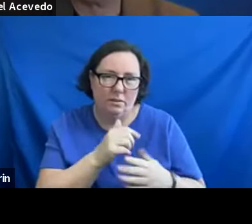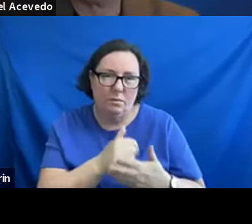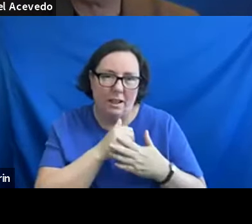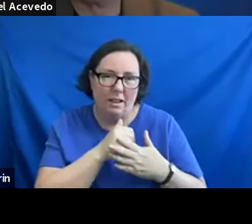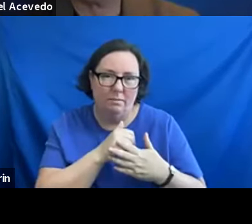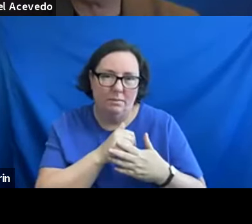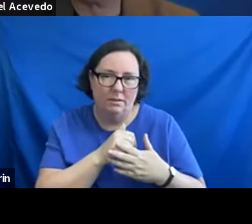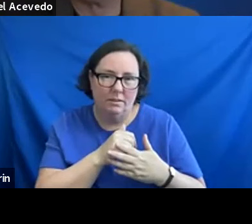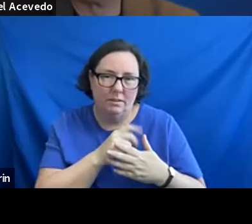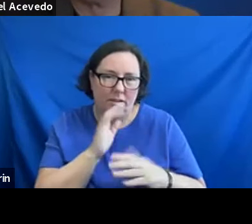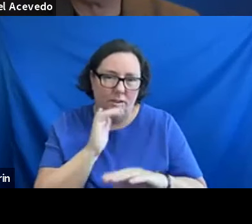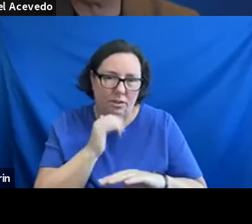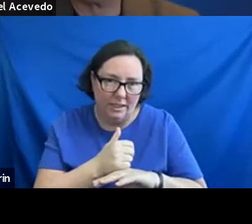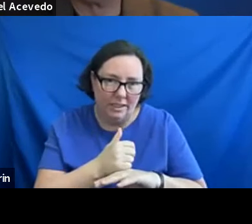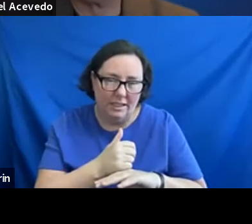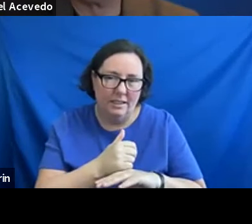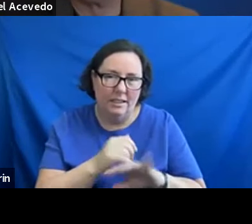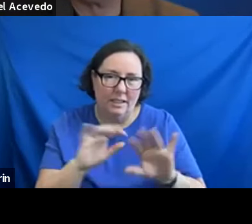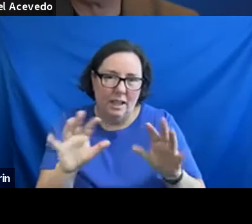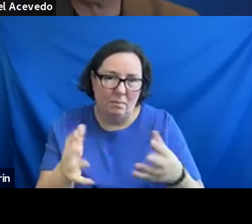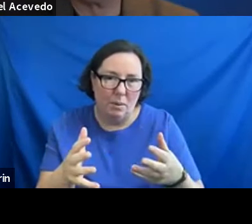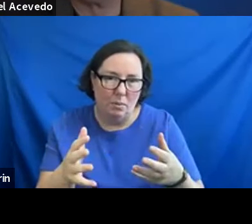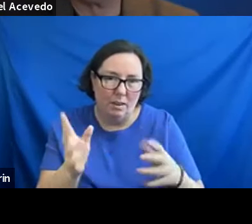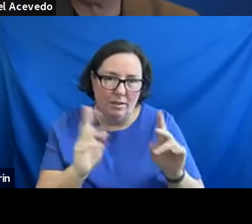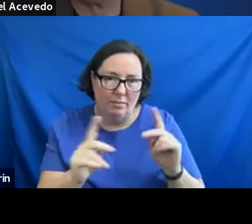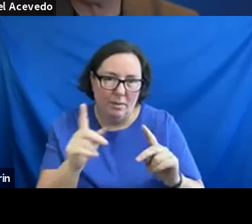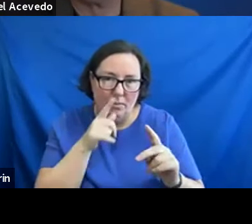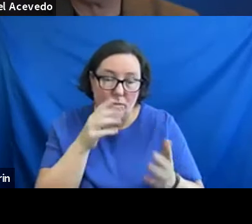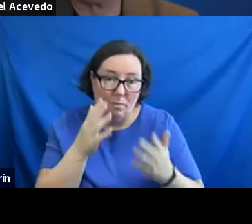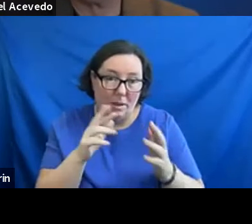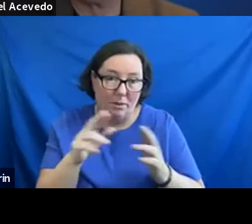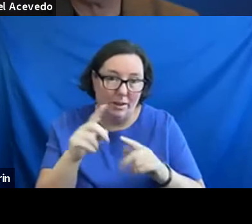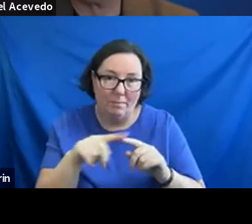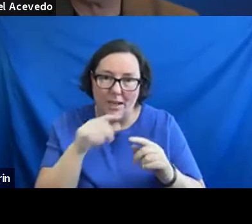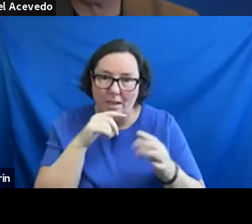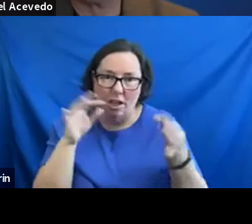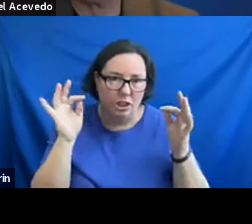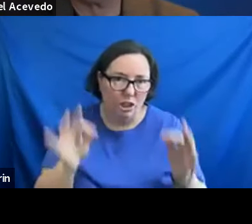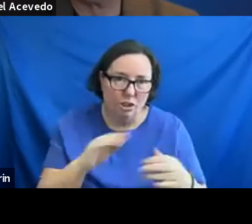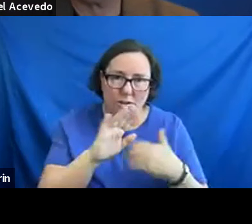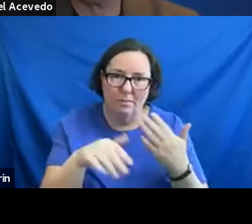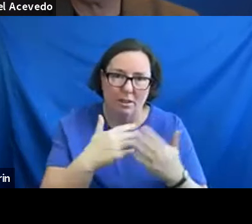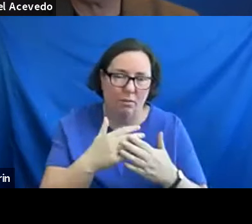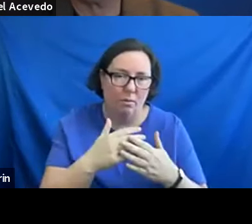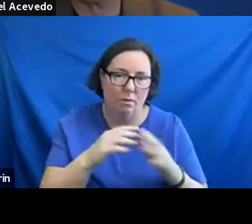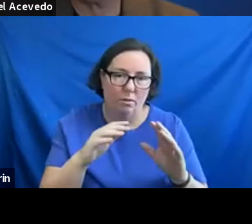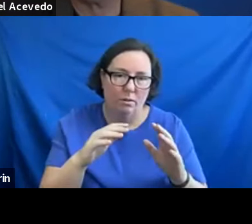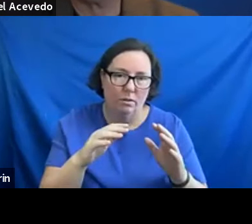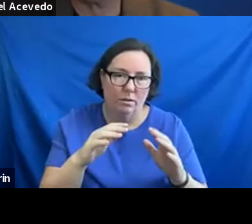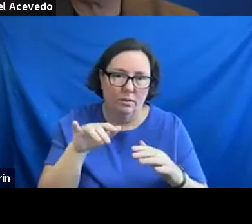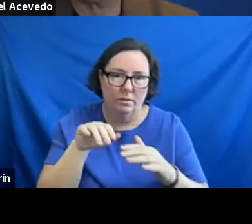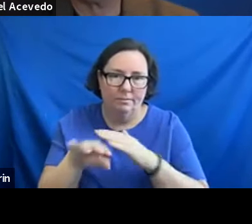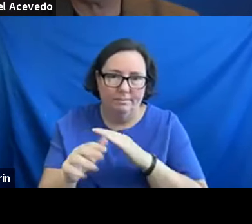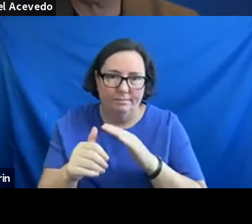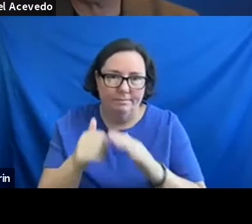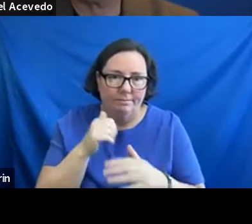help create a pool, but not be a determining factor from a